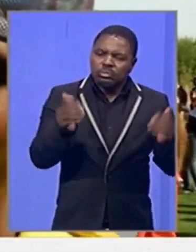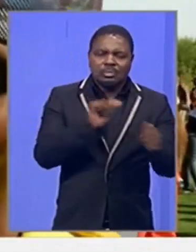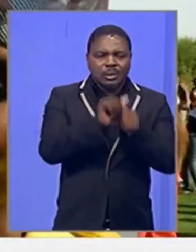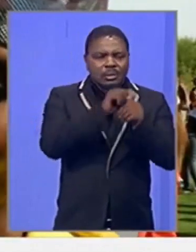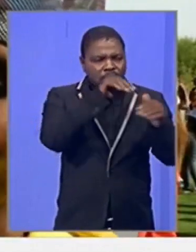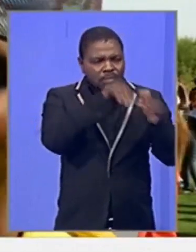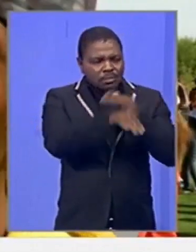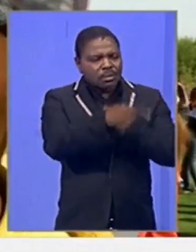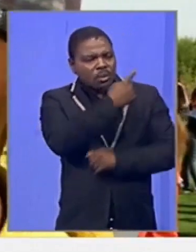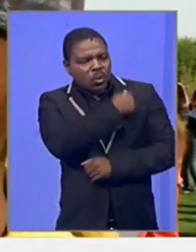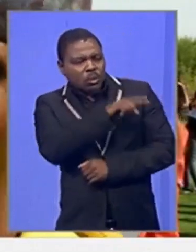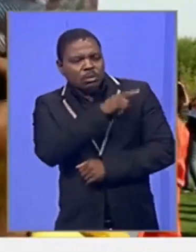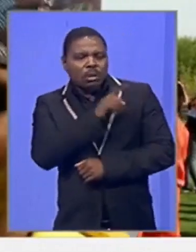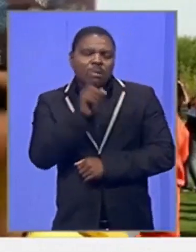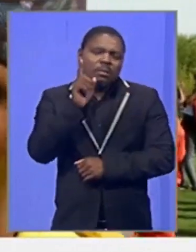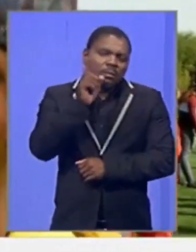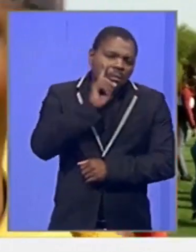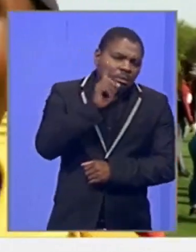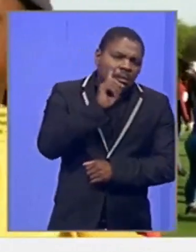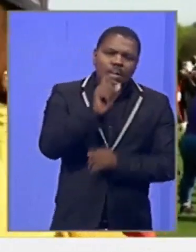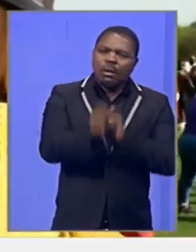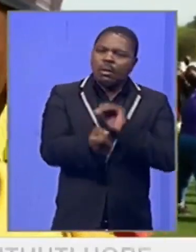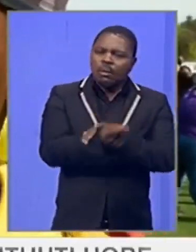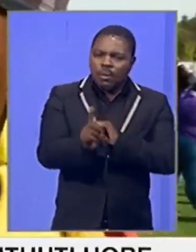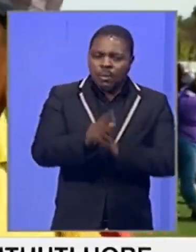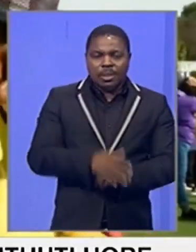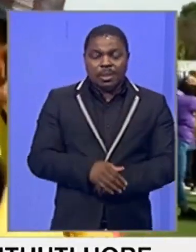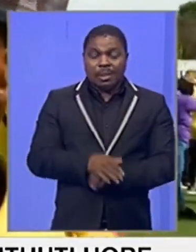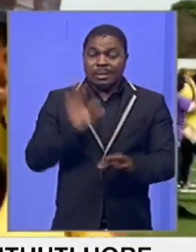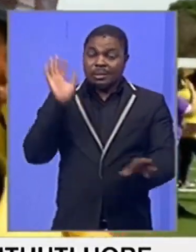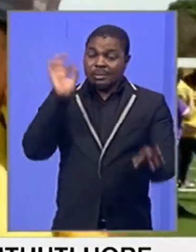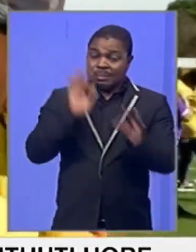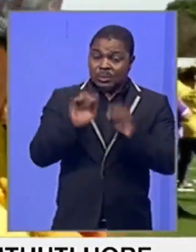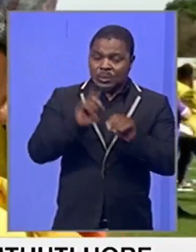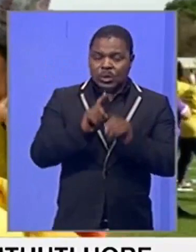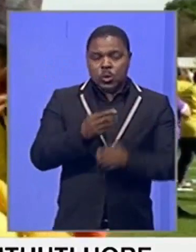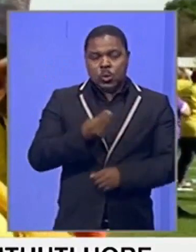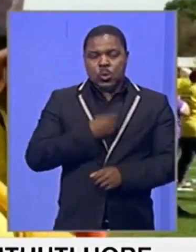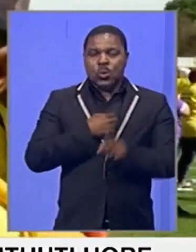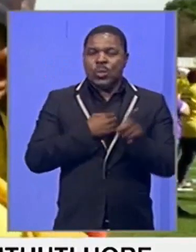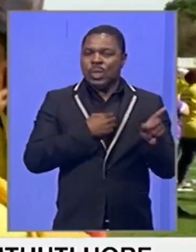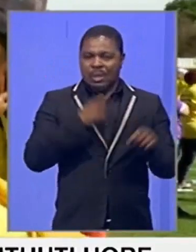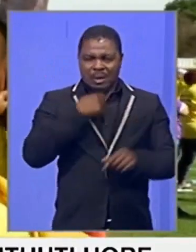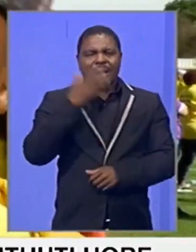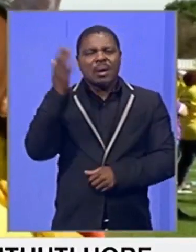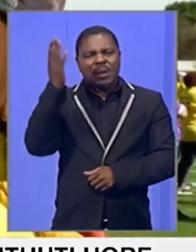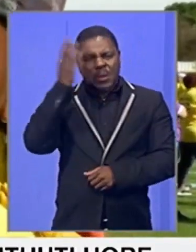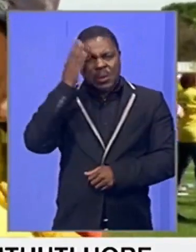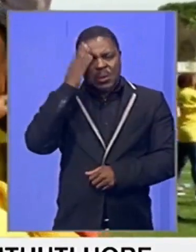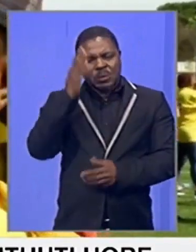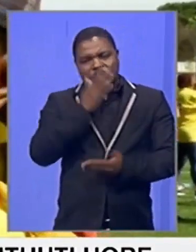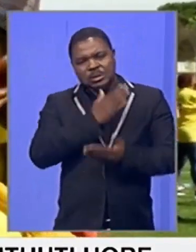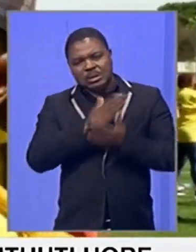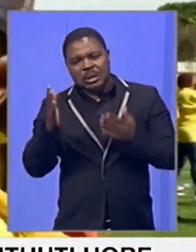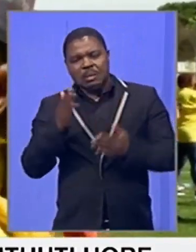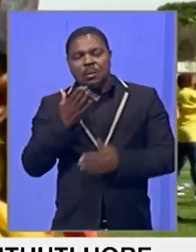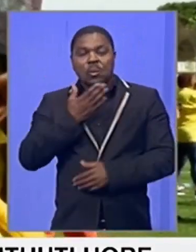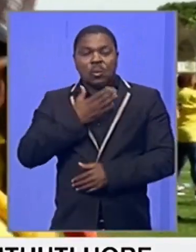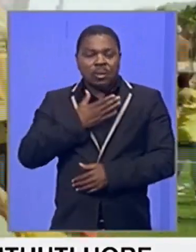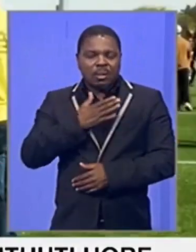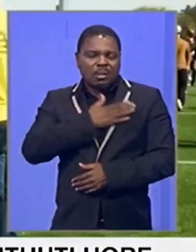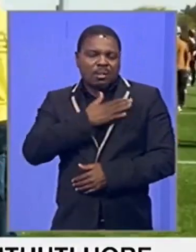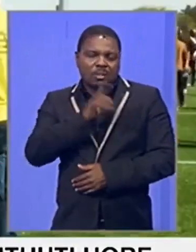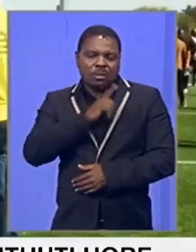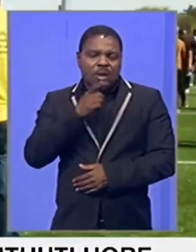di-hospital, ba ye go checka ka ga se se iragetseng, and more especially youth ya rona ke a itse ne go na le ba ba ratang go ira abortioning